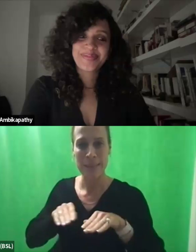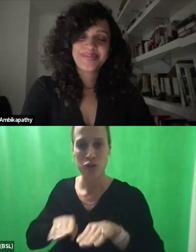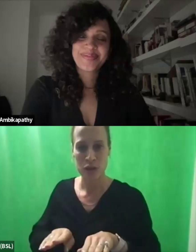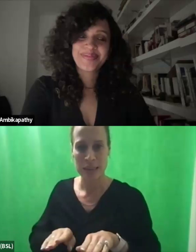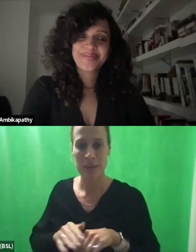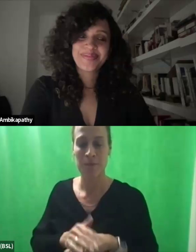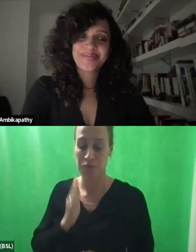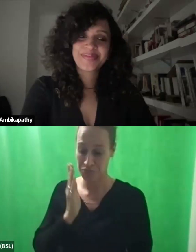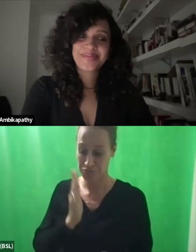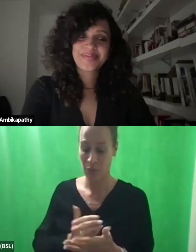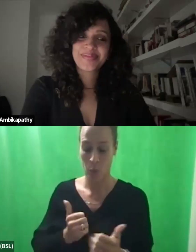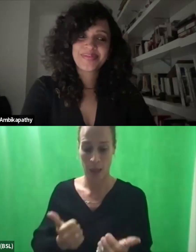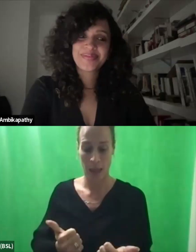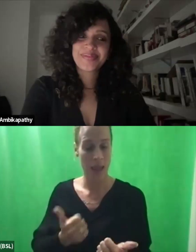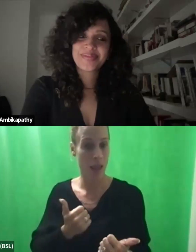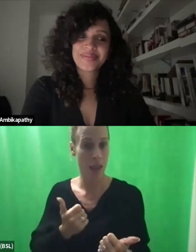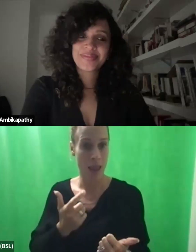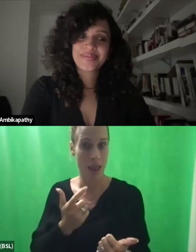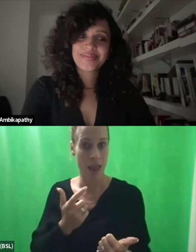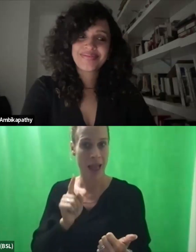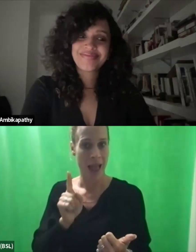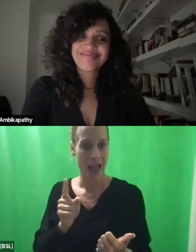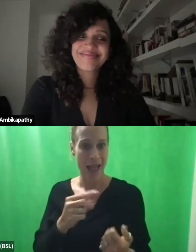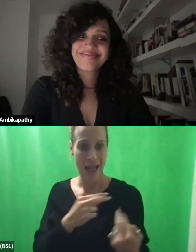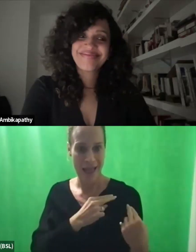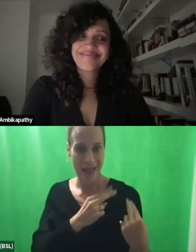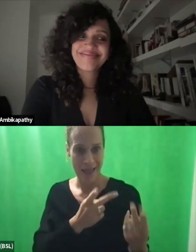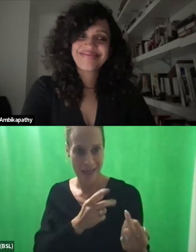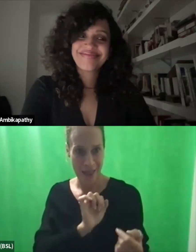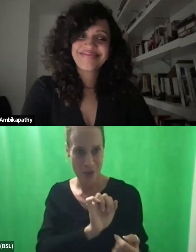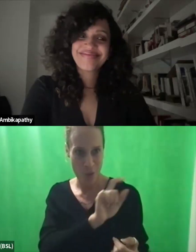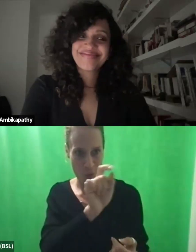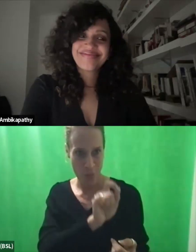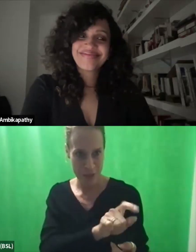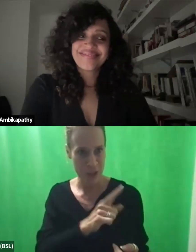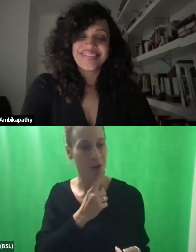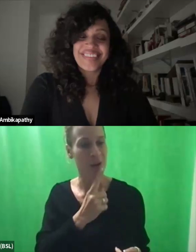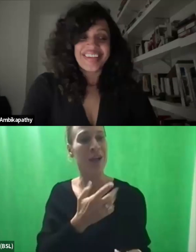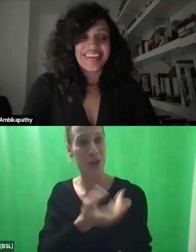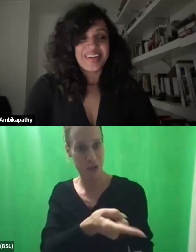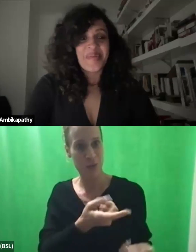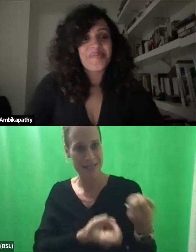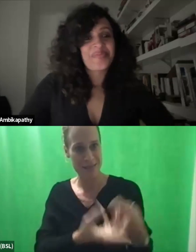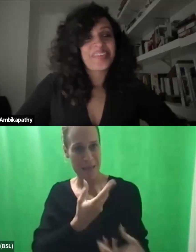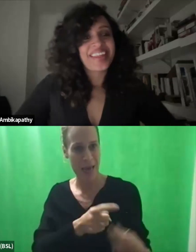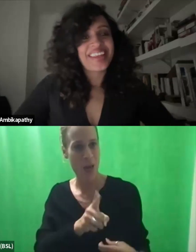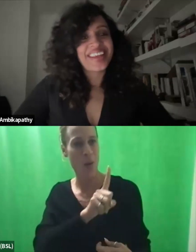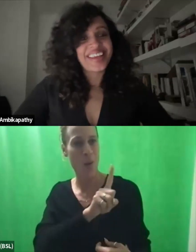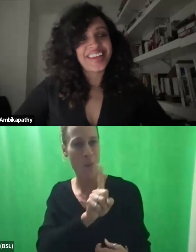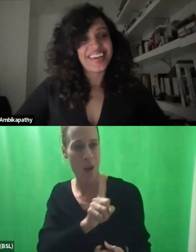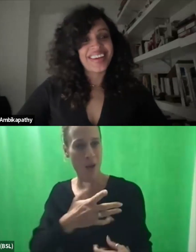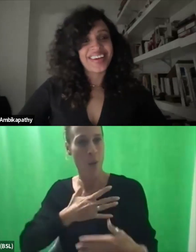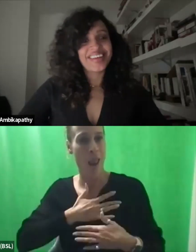Sure. If you don't mind me turning the question back on you, Janani, would you tell me what you like about the seamstresses? And then I can tell you from the historical